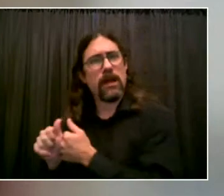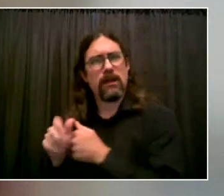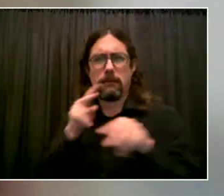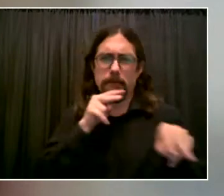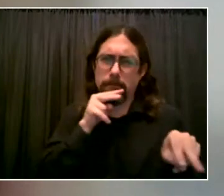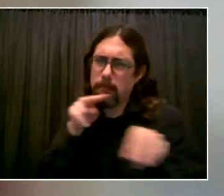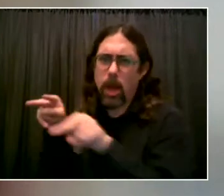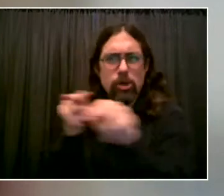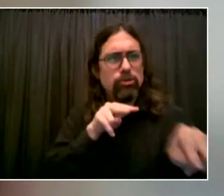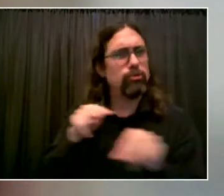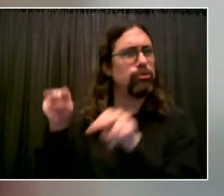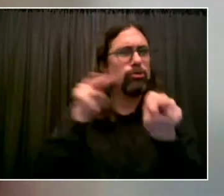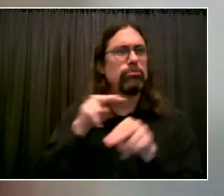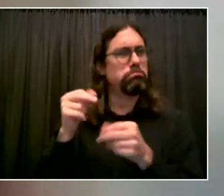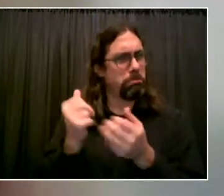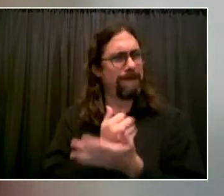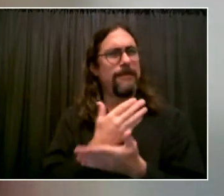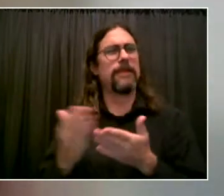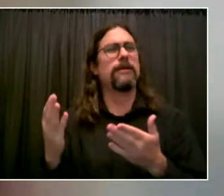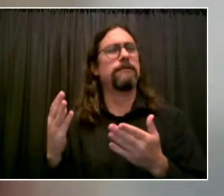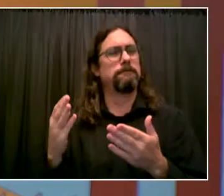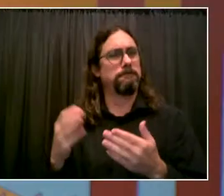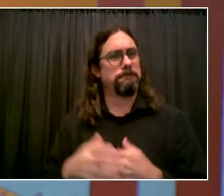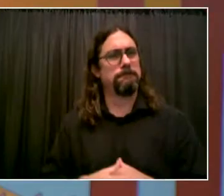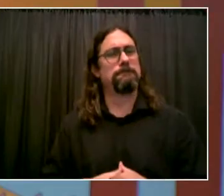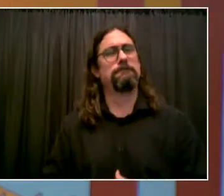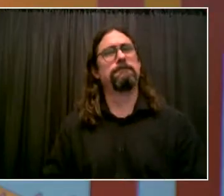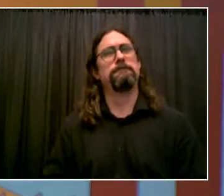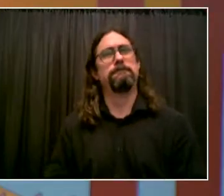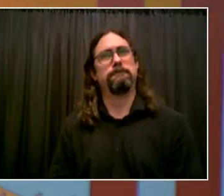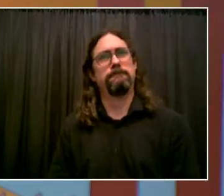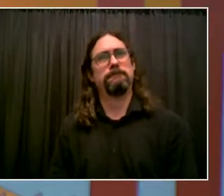students. Thank you. Doctors, you want to add?